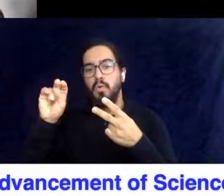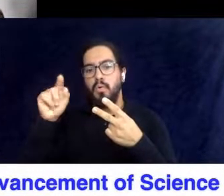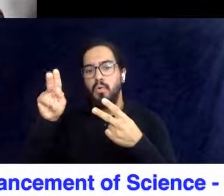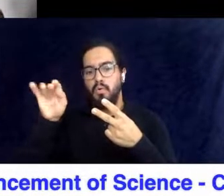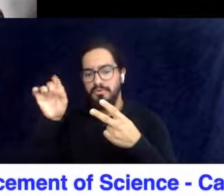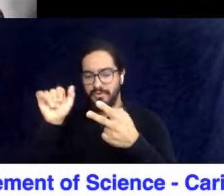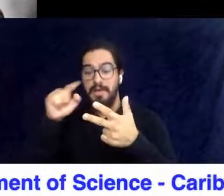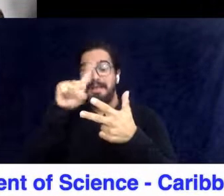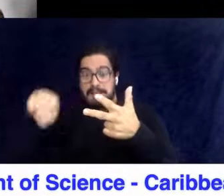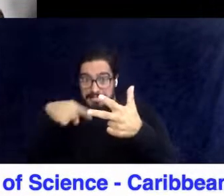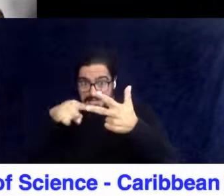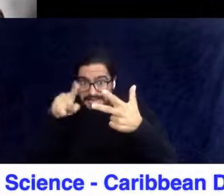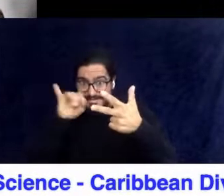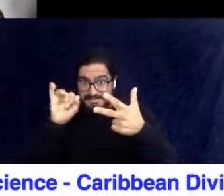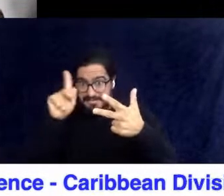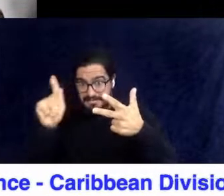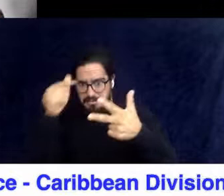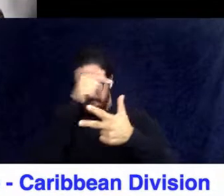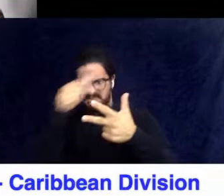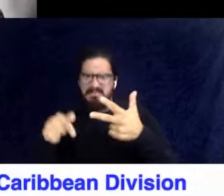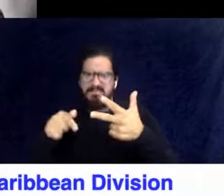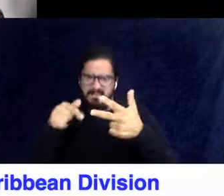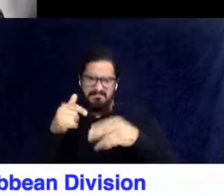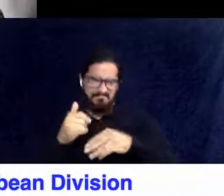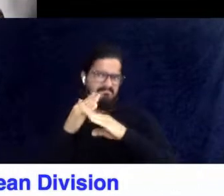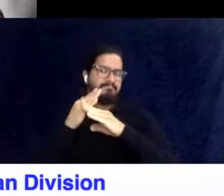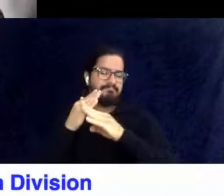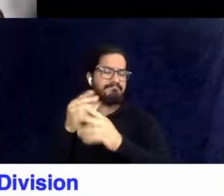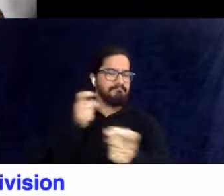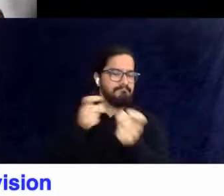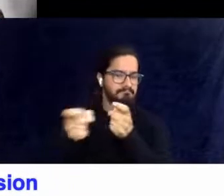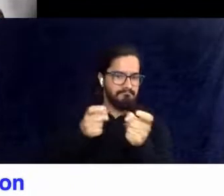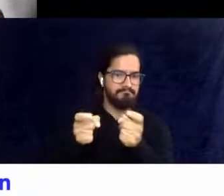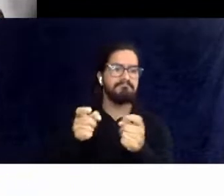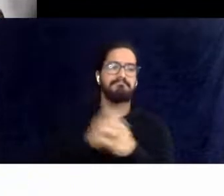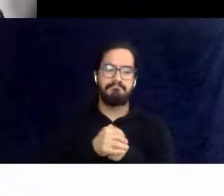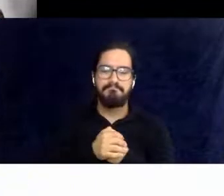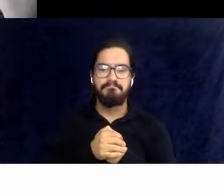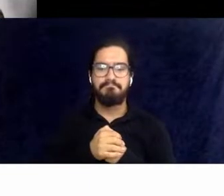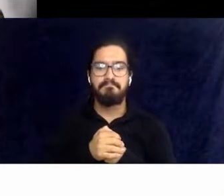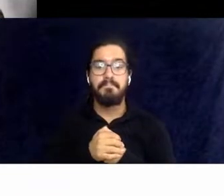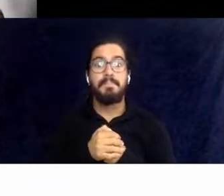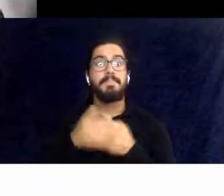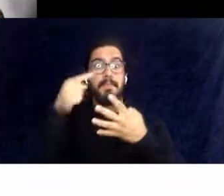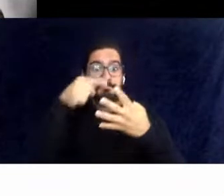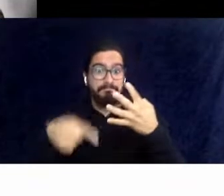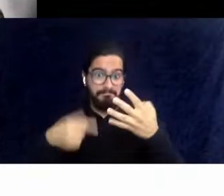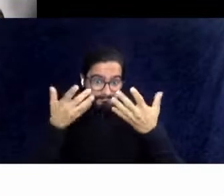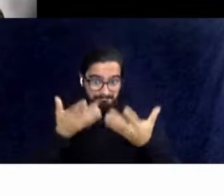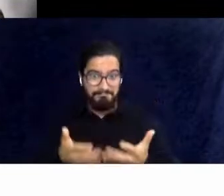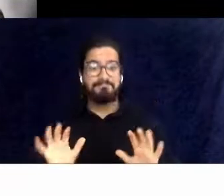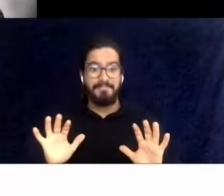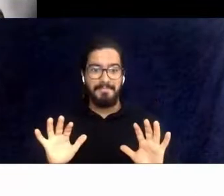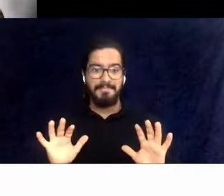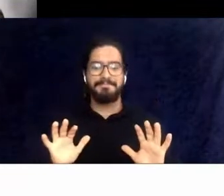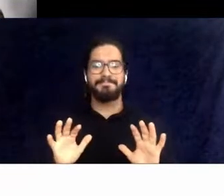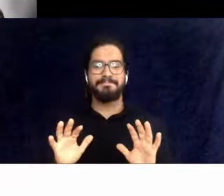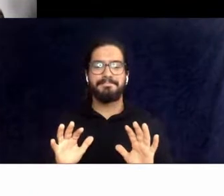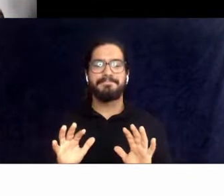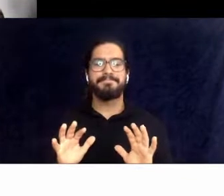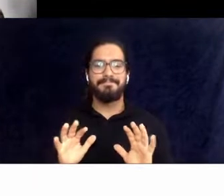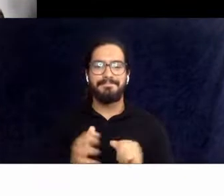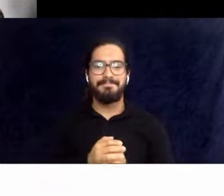outbreaks. So without any further ado, then we'll have the first panelist, Dr.